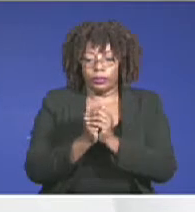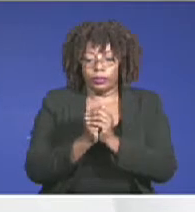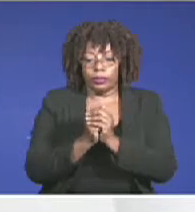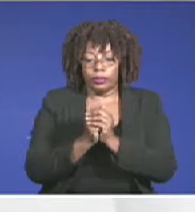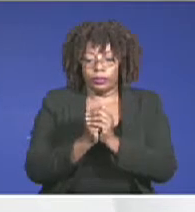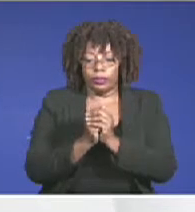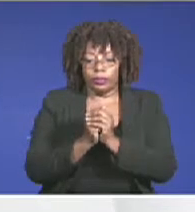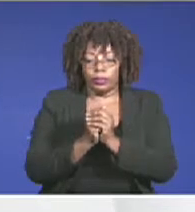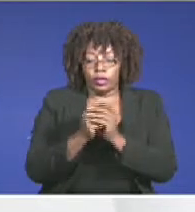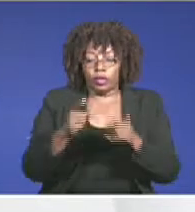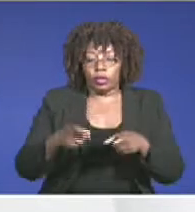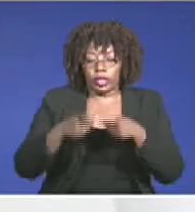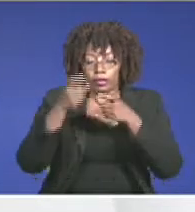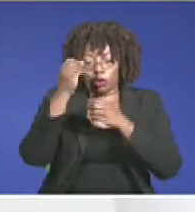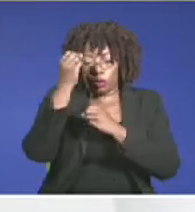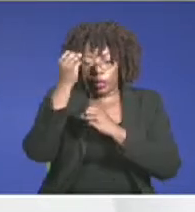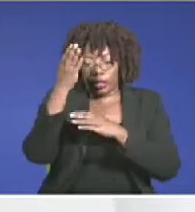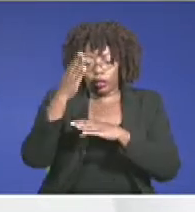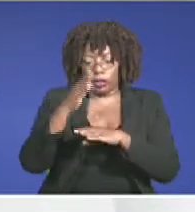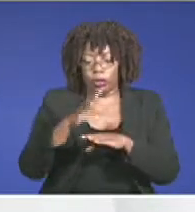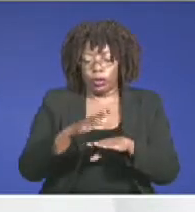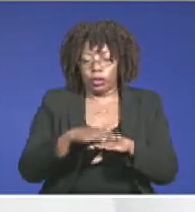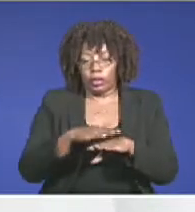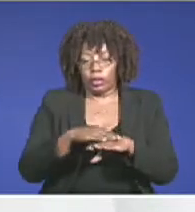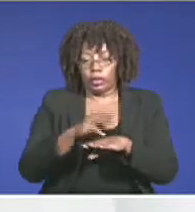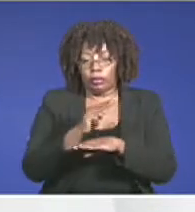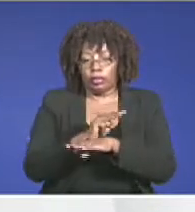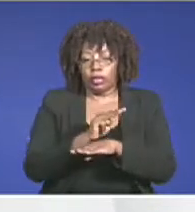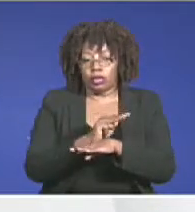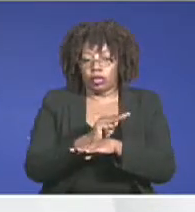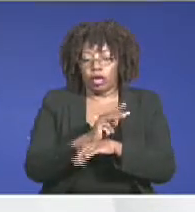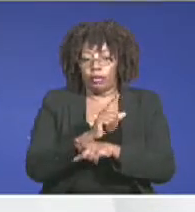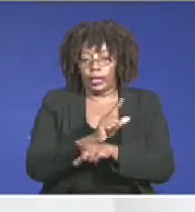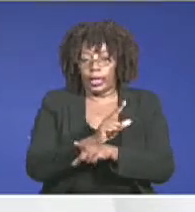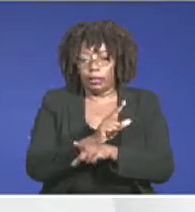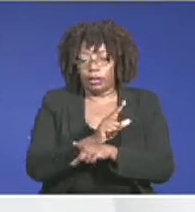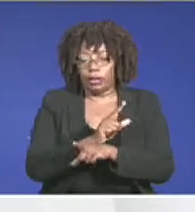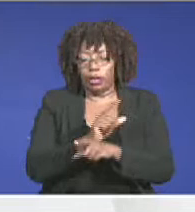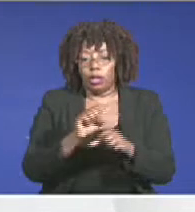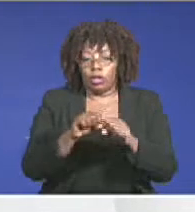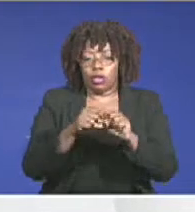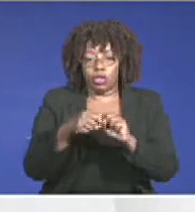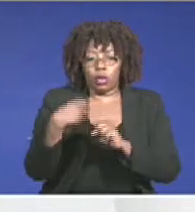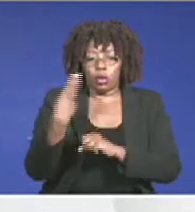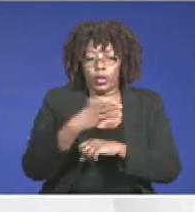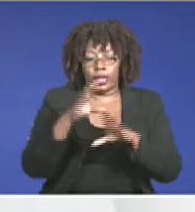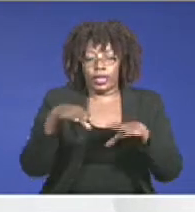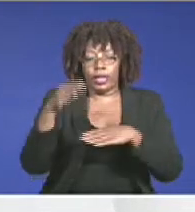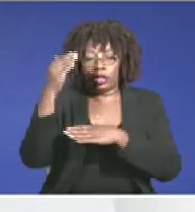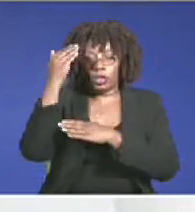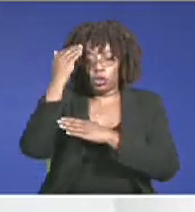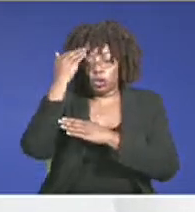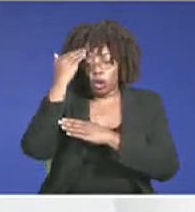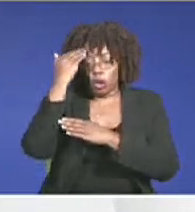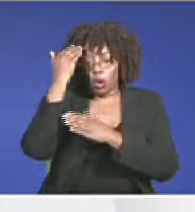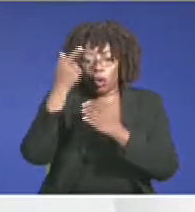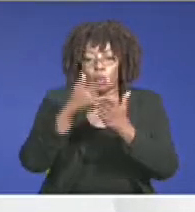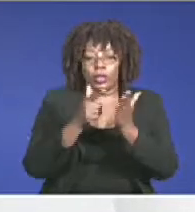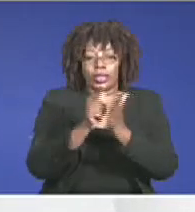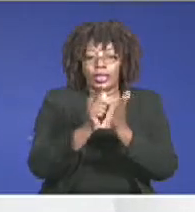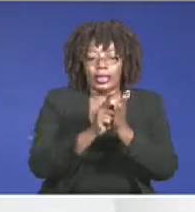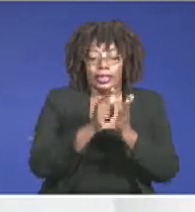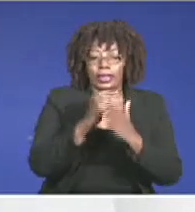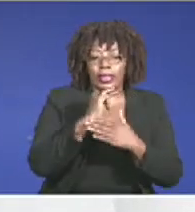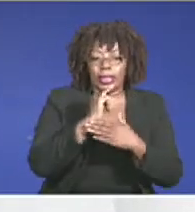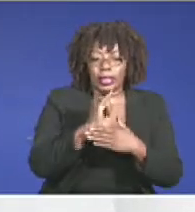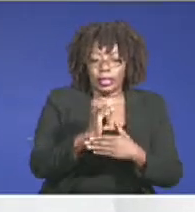a considered opinion to the Ministry of Labor so that we can know what the legal ramifications